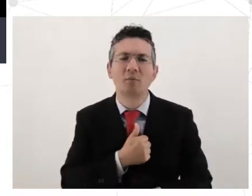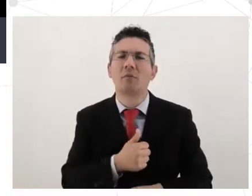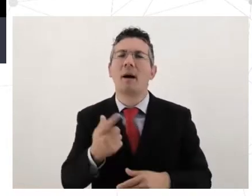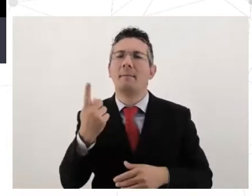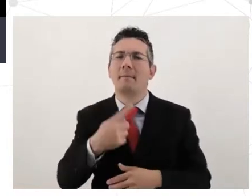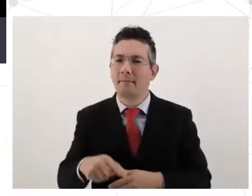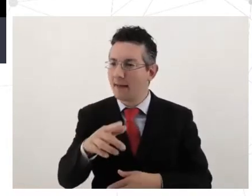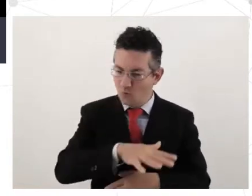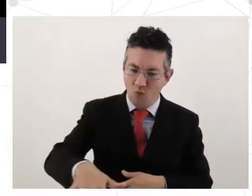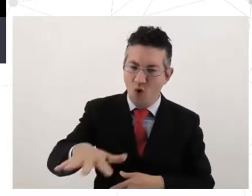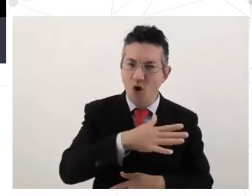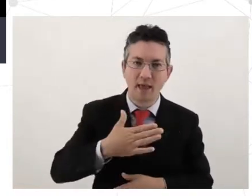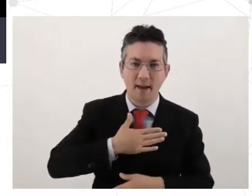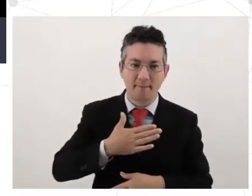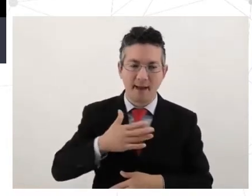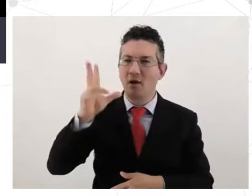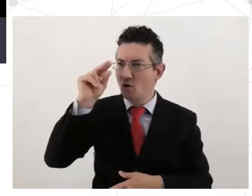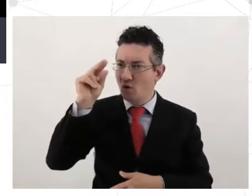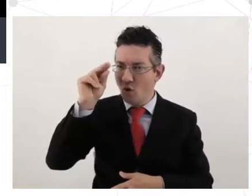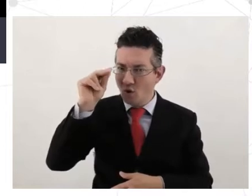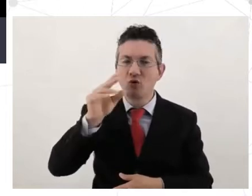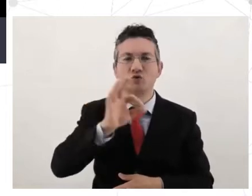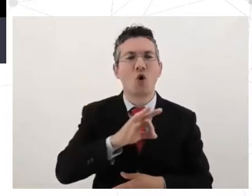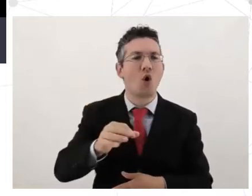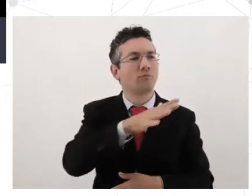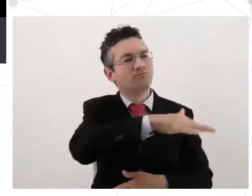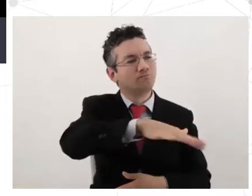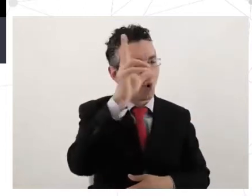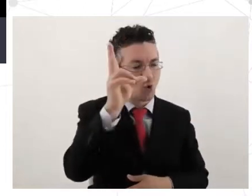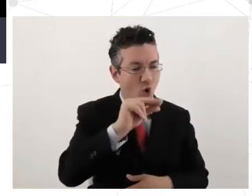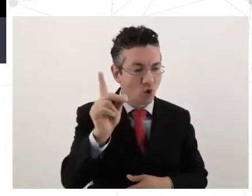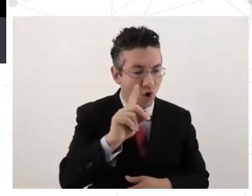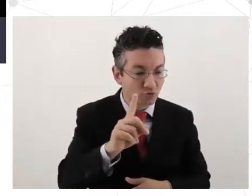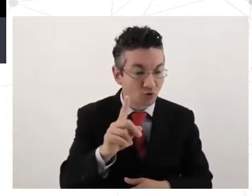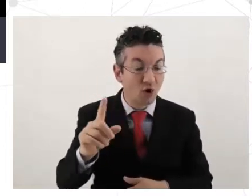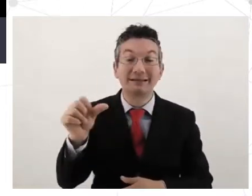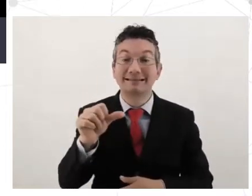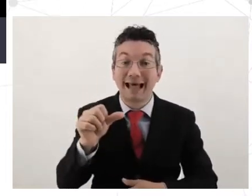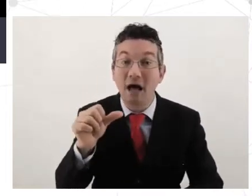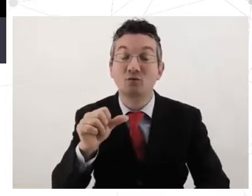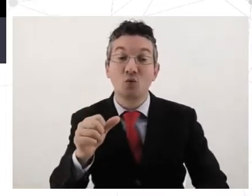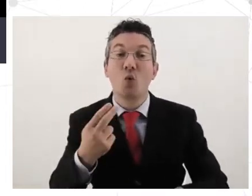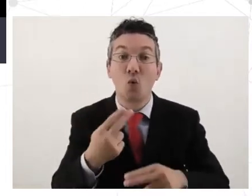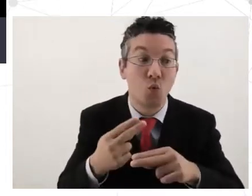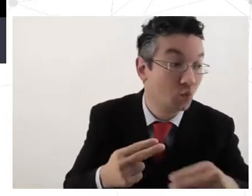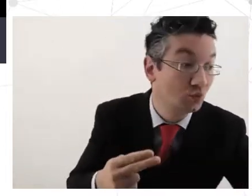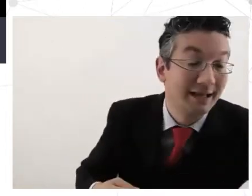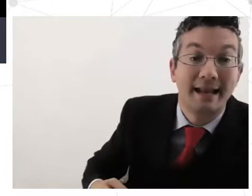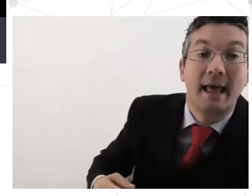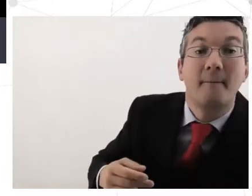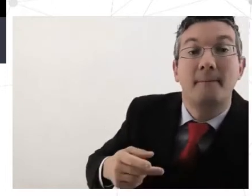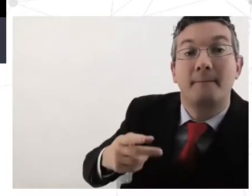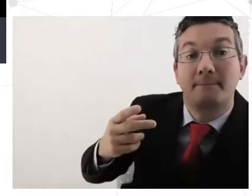US. The team is working on making it available in many other countries. Thank you, friends, for joining me for a